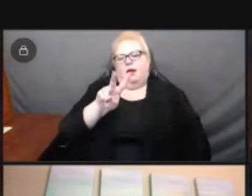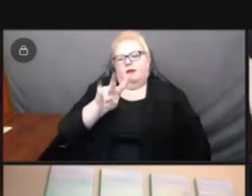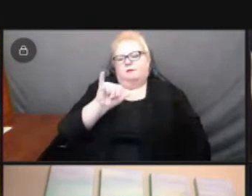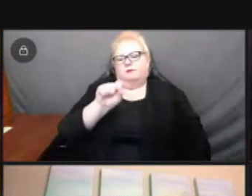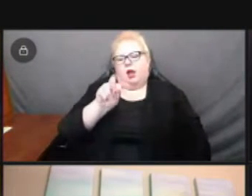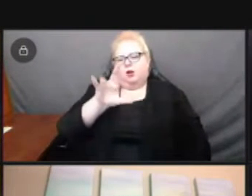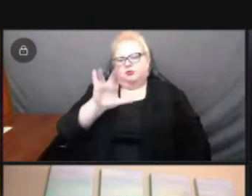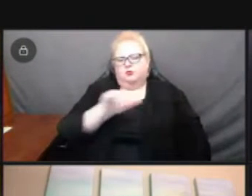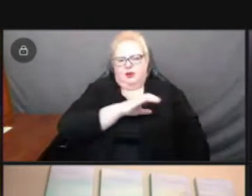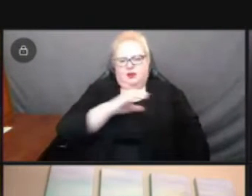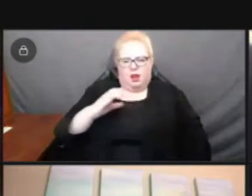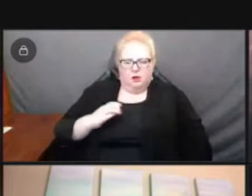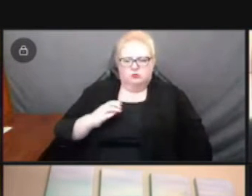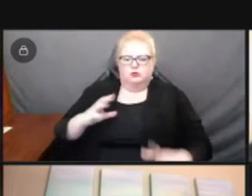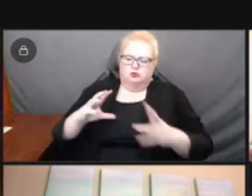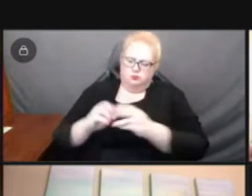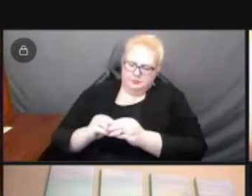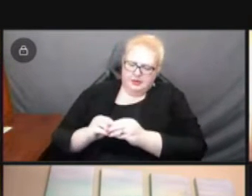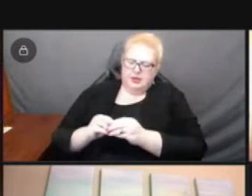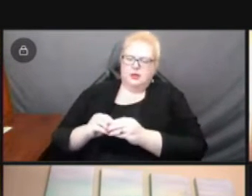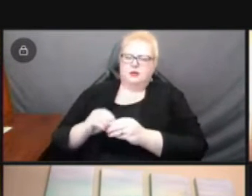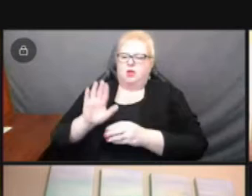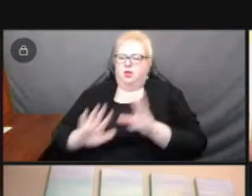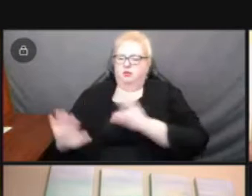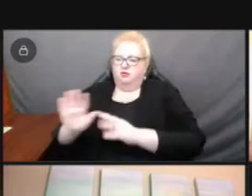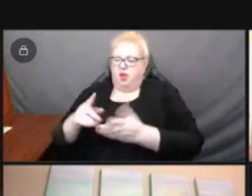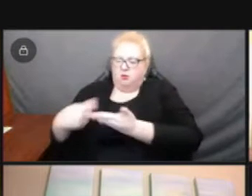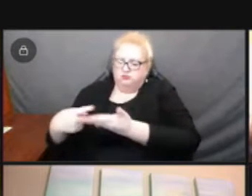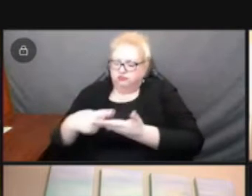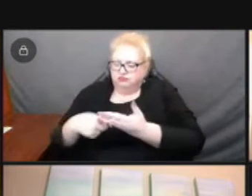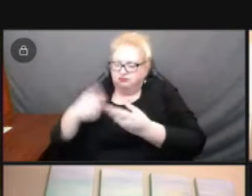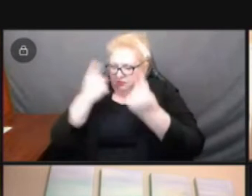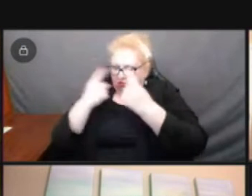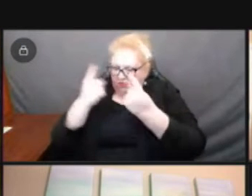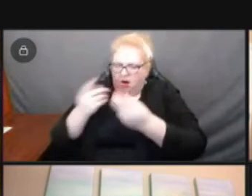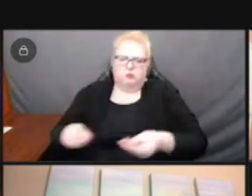their thoughts to us as a board, as a policymaking board,